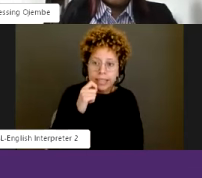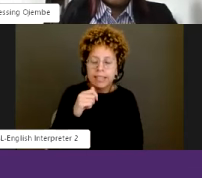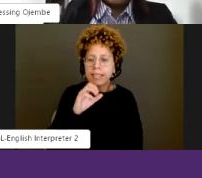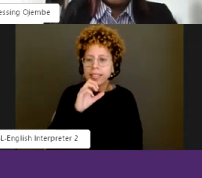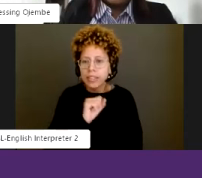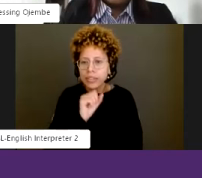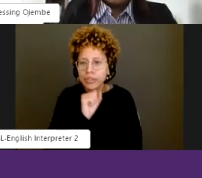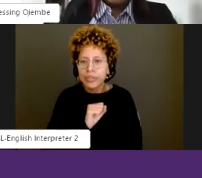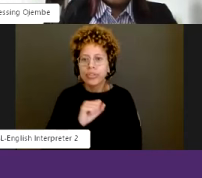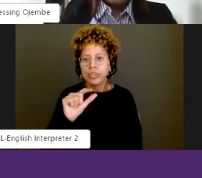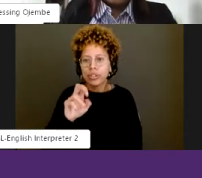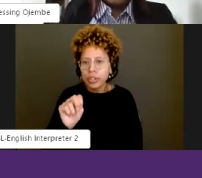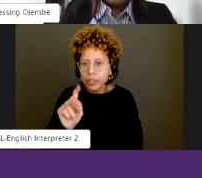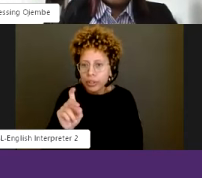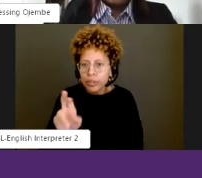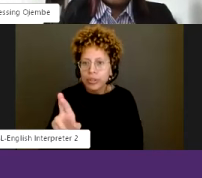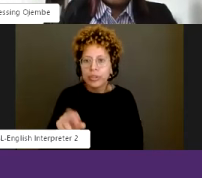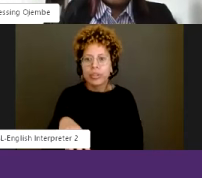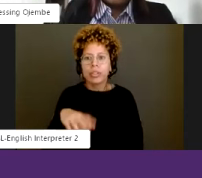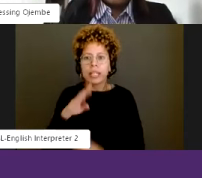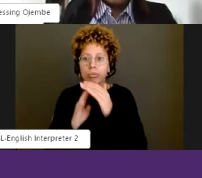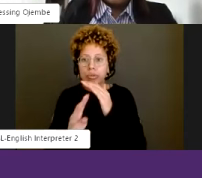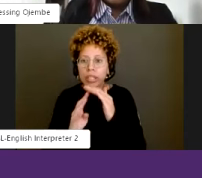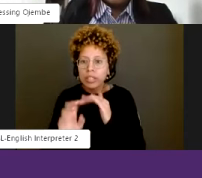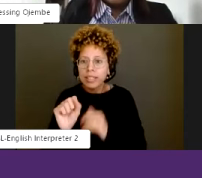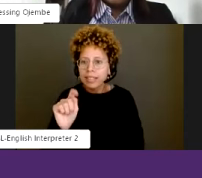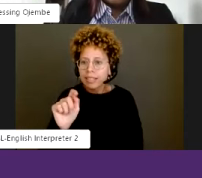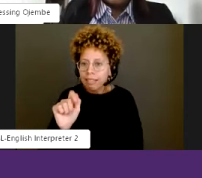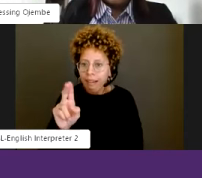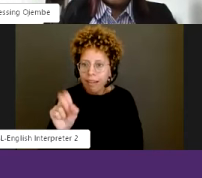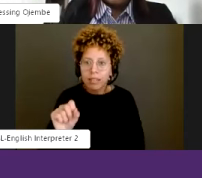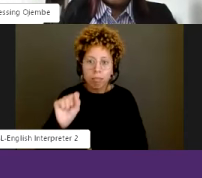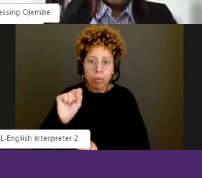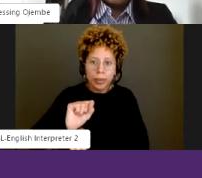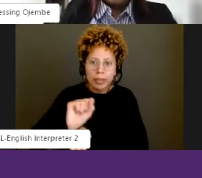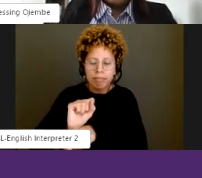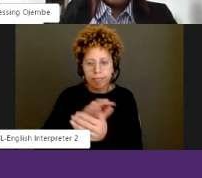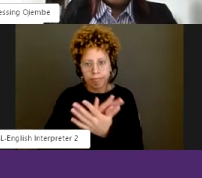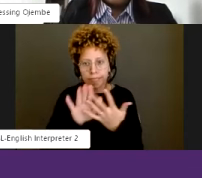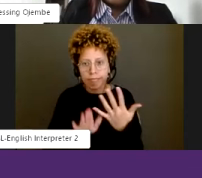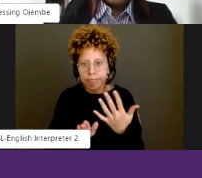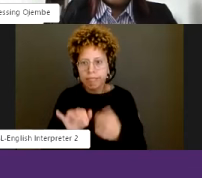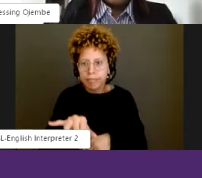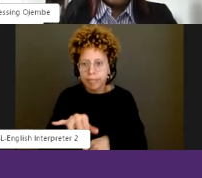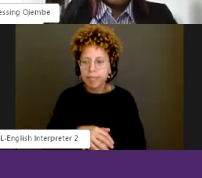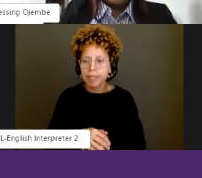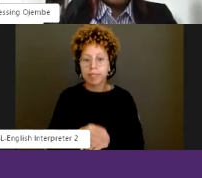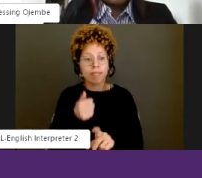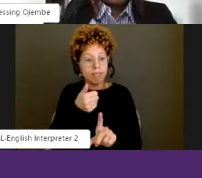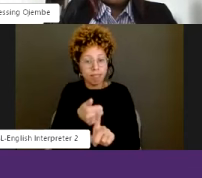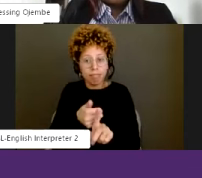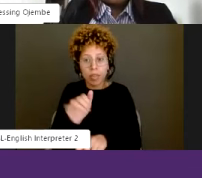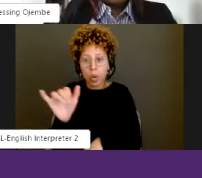age, gender, immigration status, and employment. And also, she's been addressing